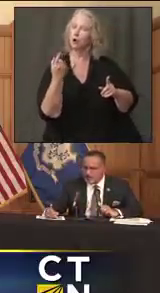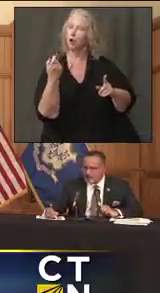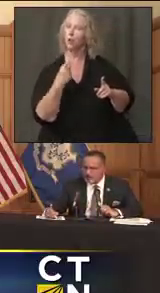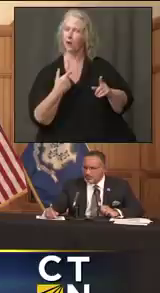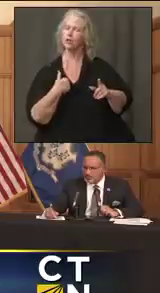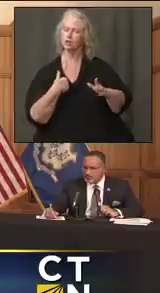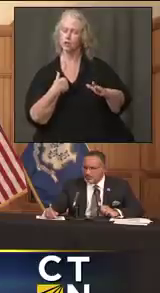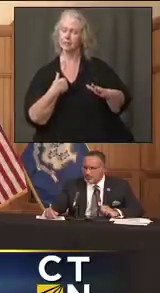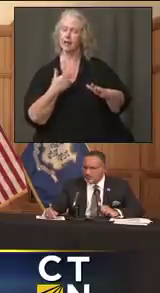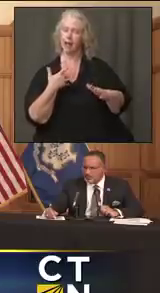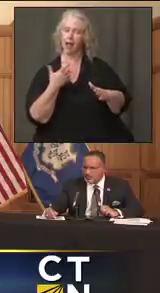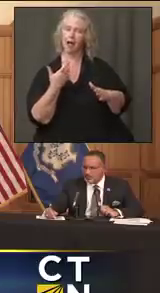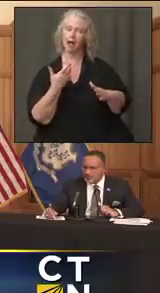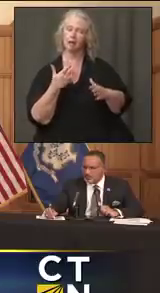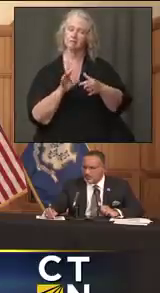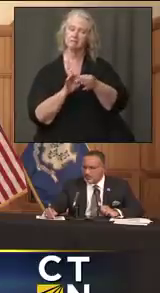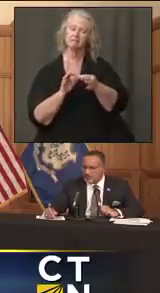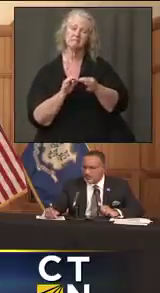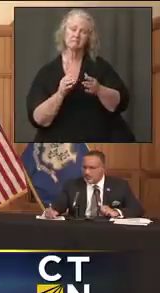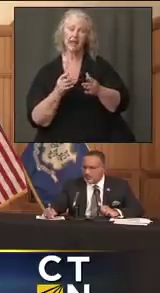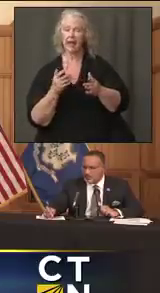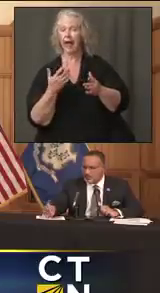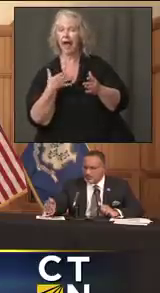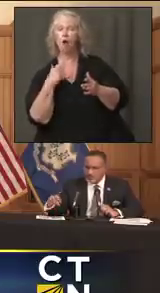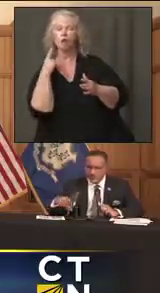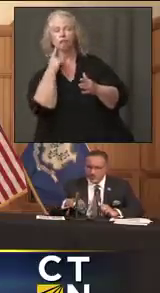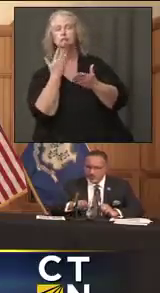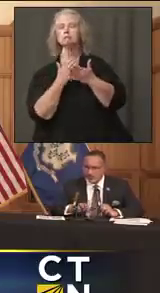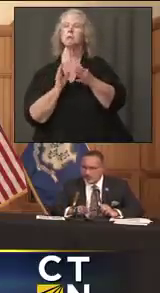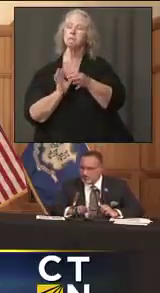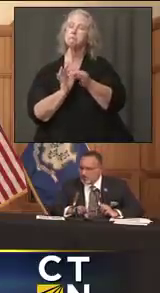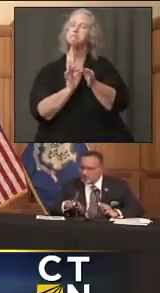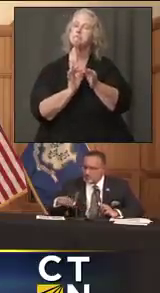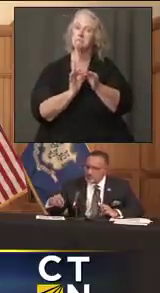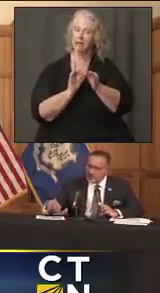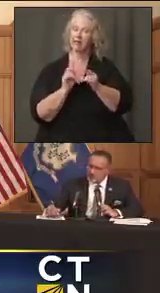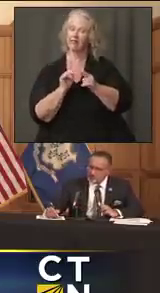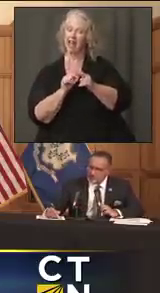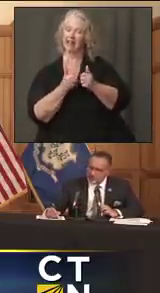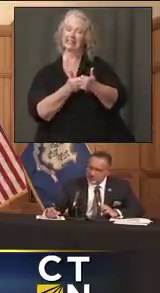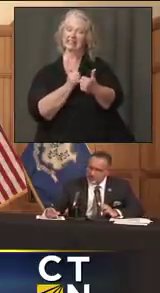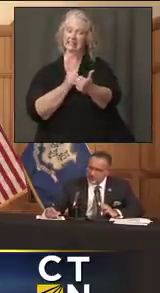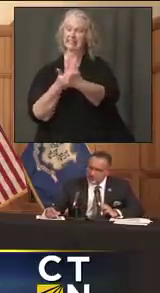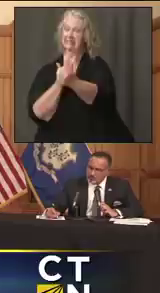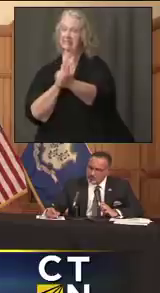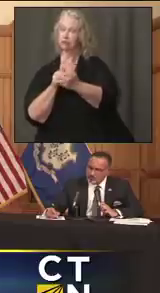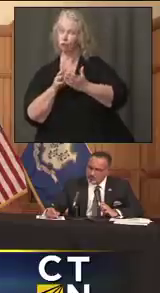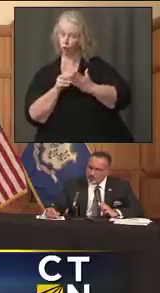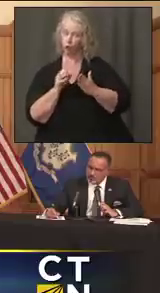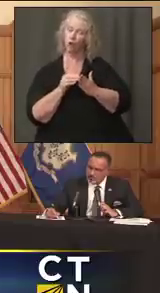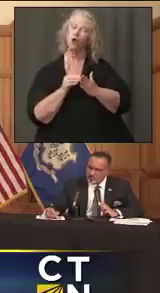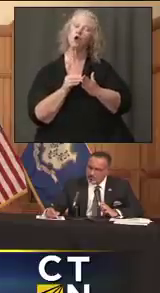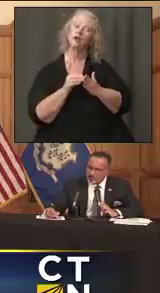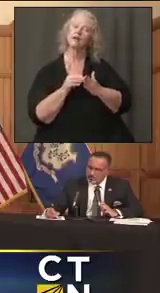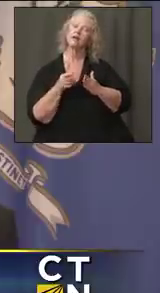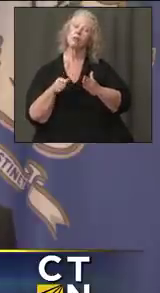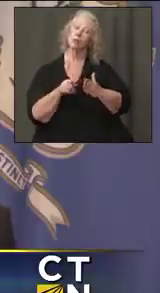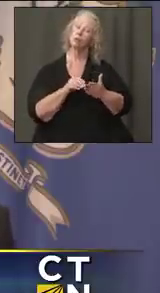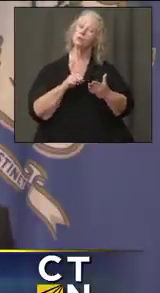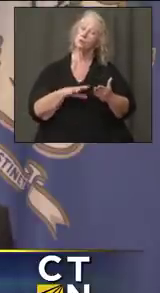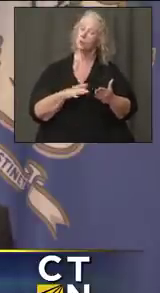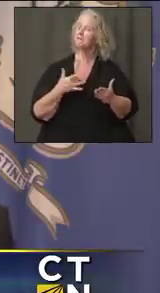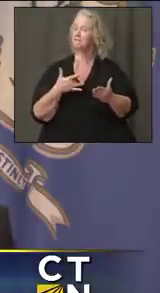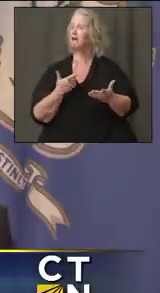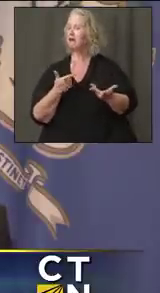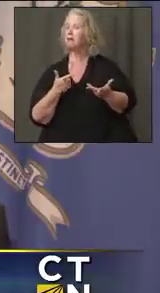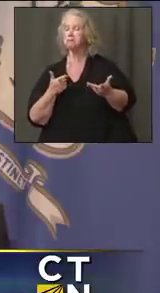My experience, anecdotal as it may have been, was that the distance learning worked pretty well, especially from the kids' point of view. They adapted